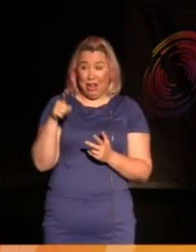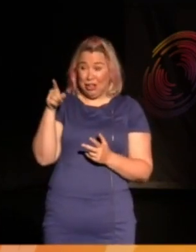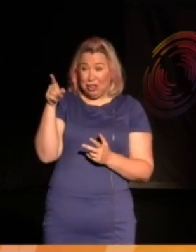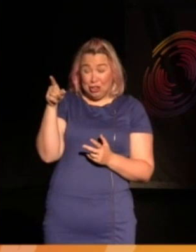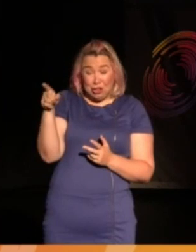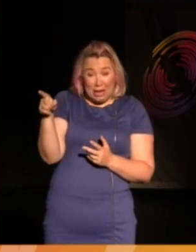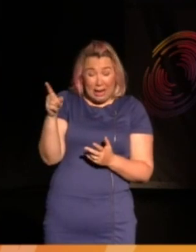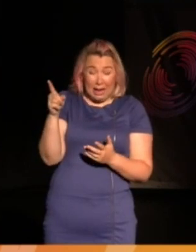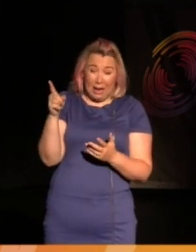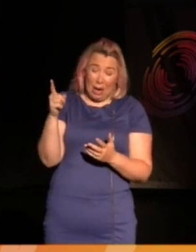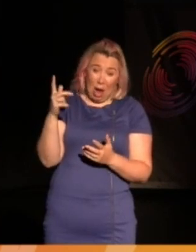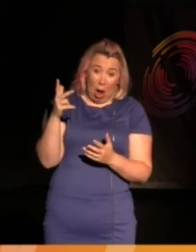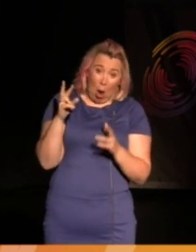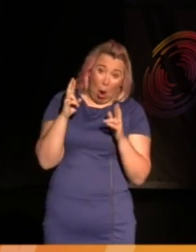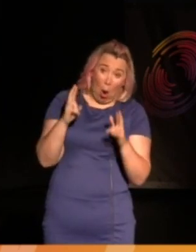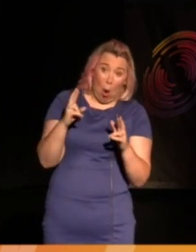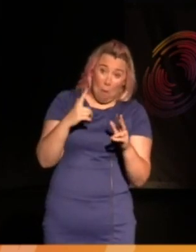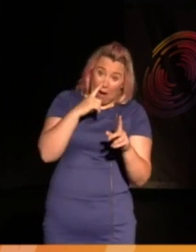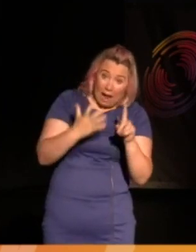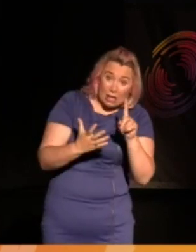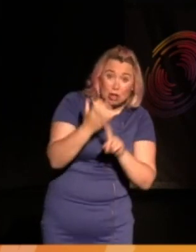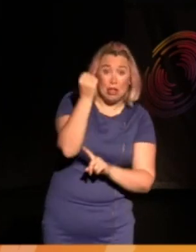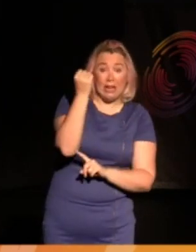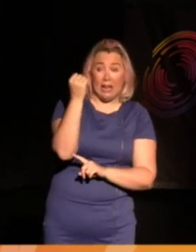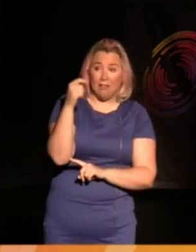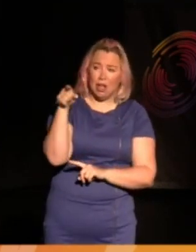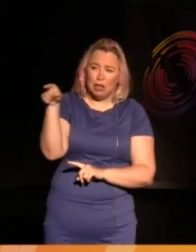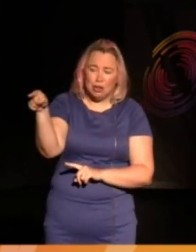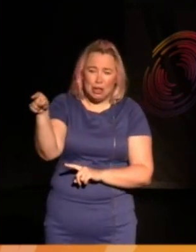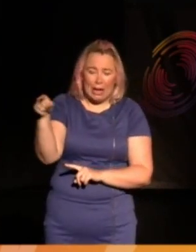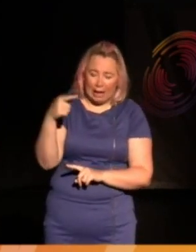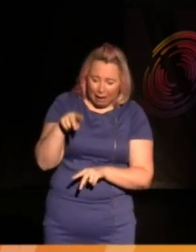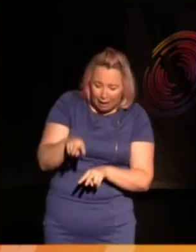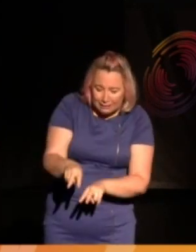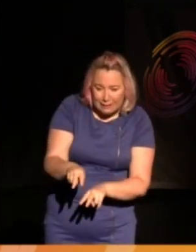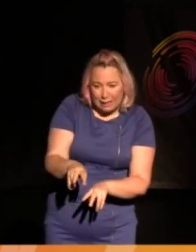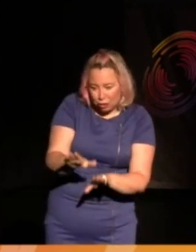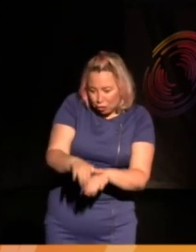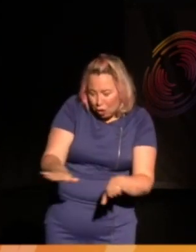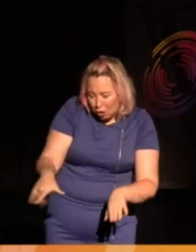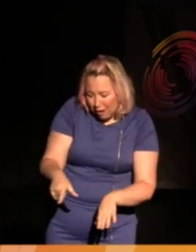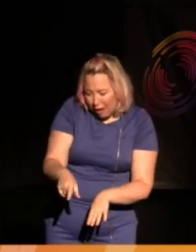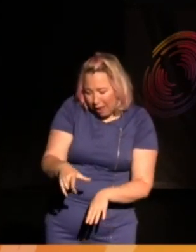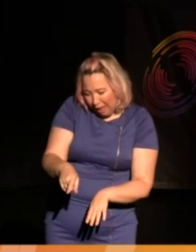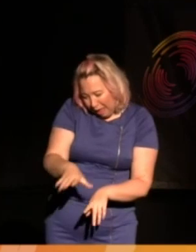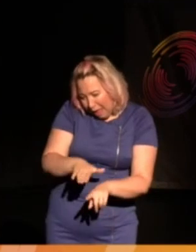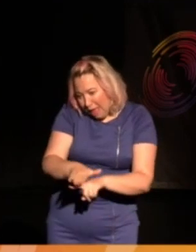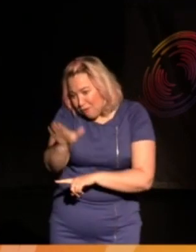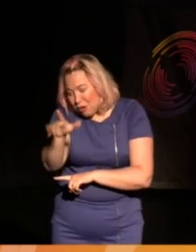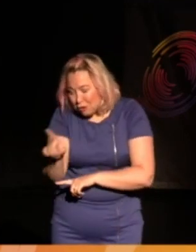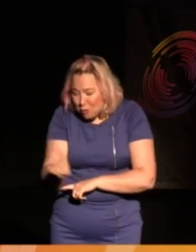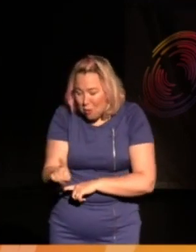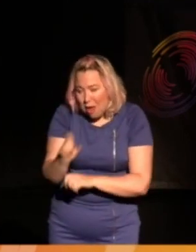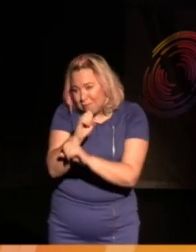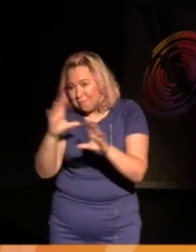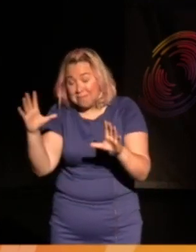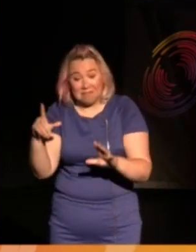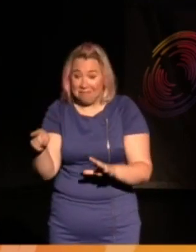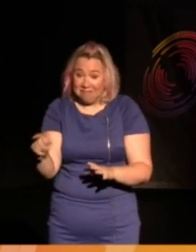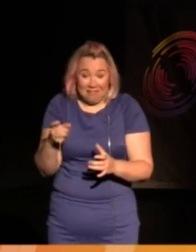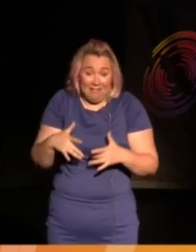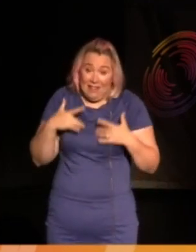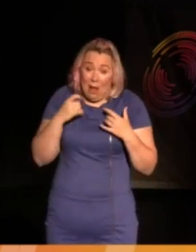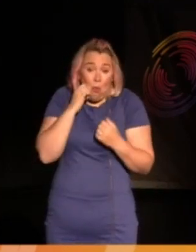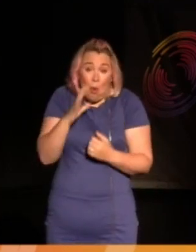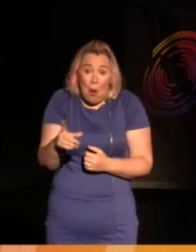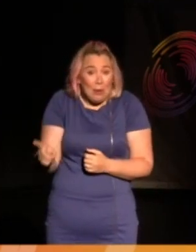hoped for that I might have achieved as a child as we padded around our living room. Yet her need to believe in